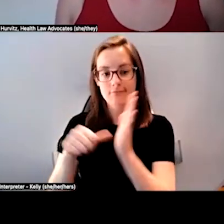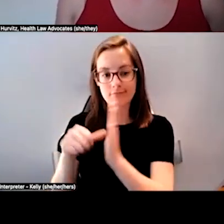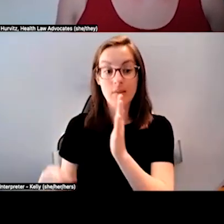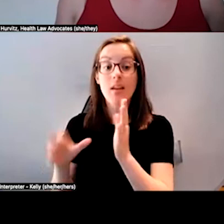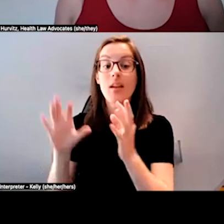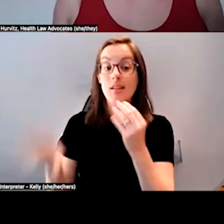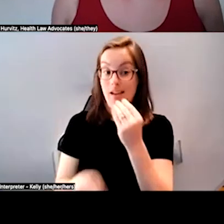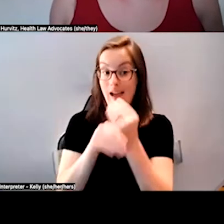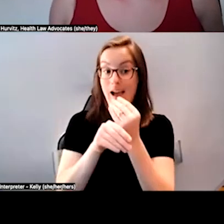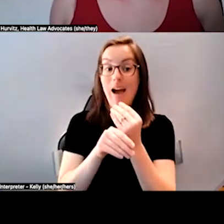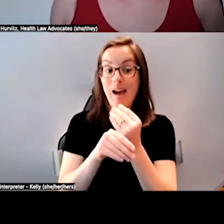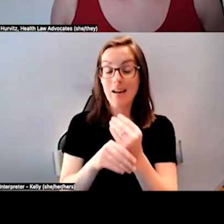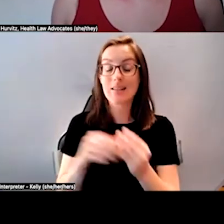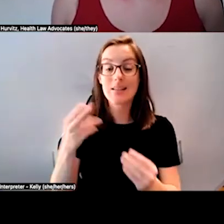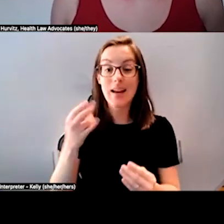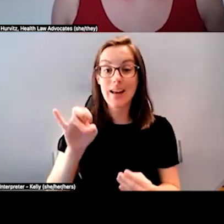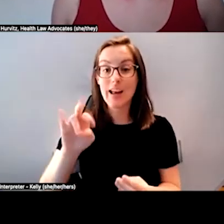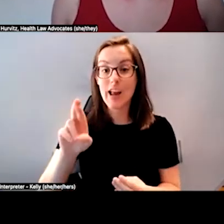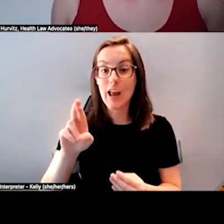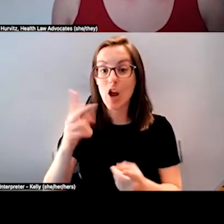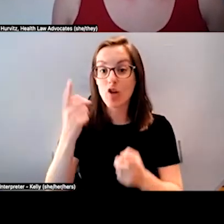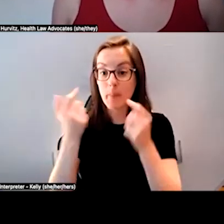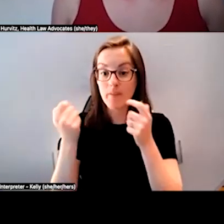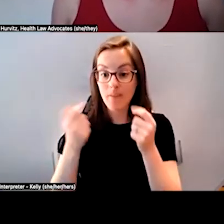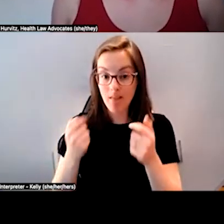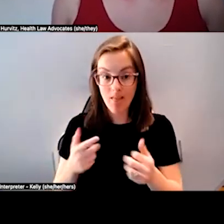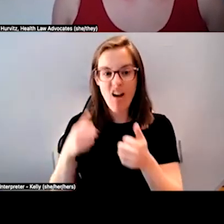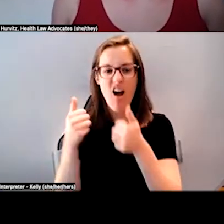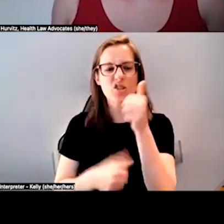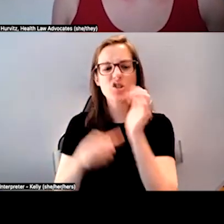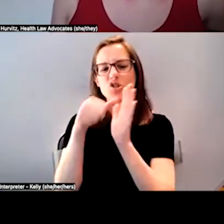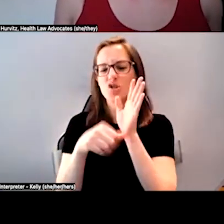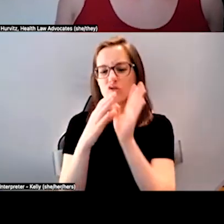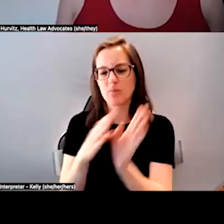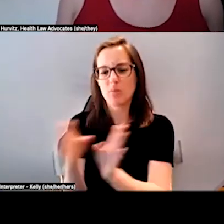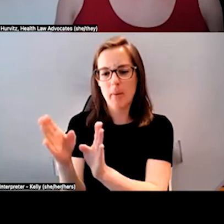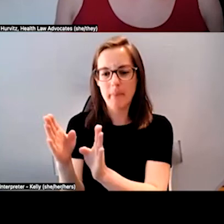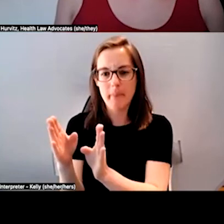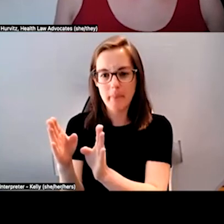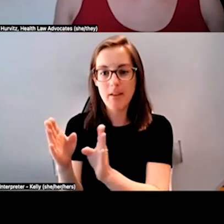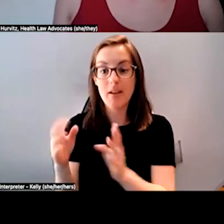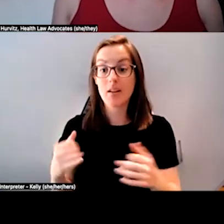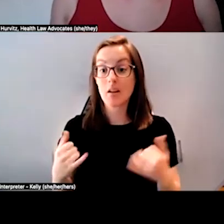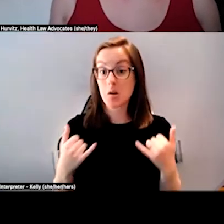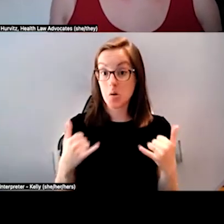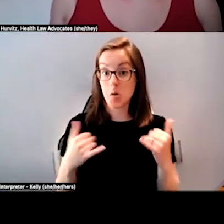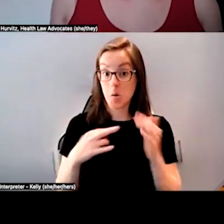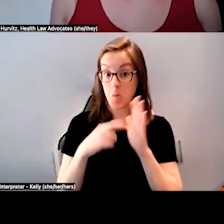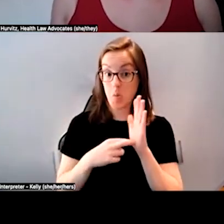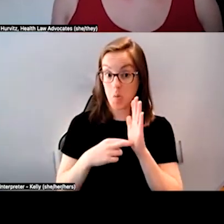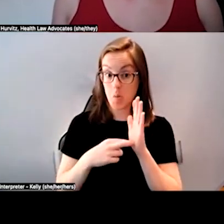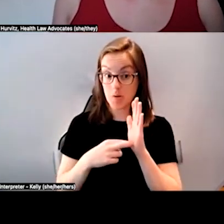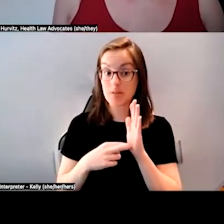removal as part of covered surgery preparation. There are the current guidelines, as I mentioned earlier, do require